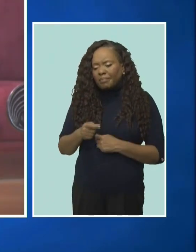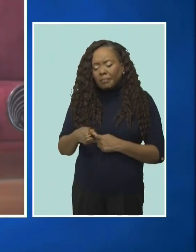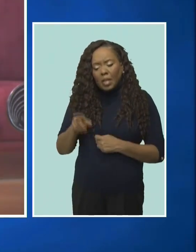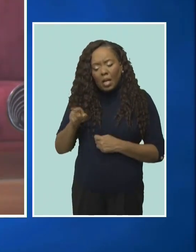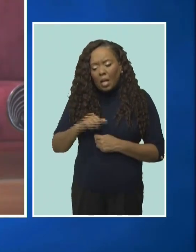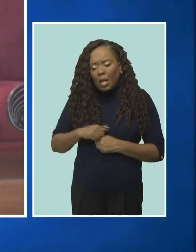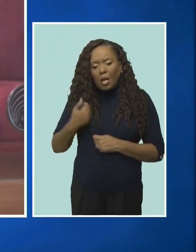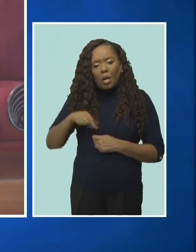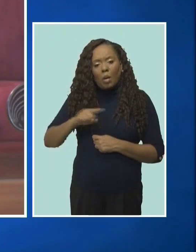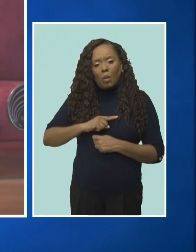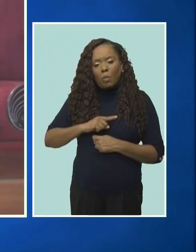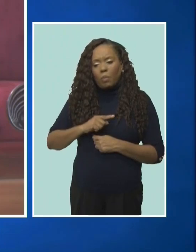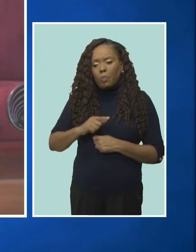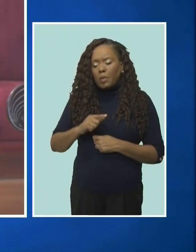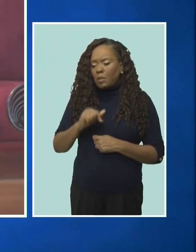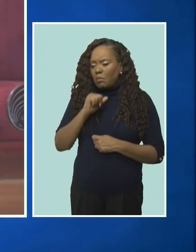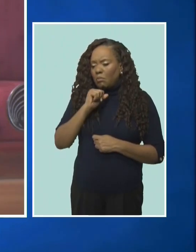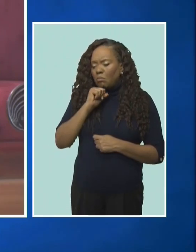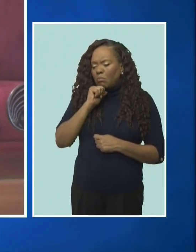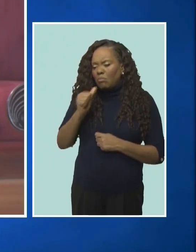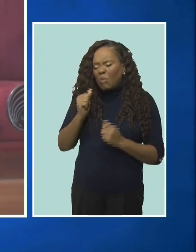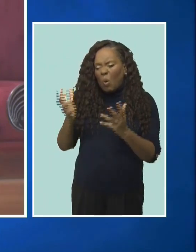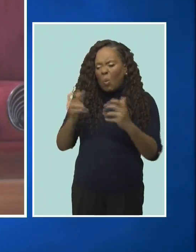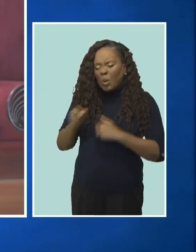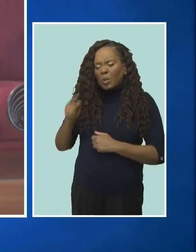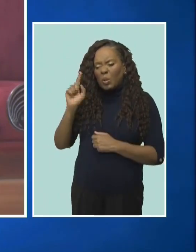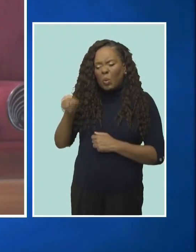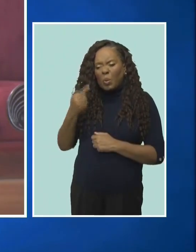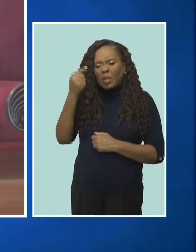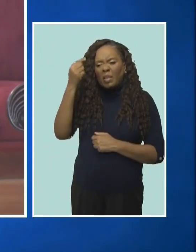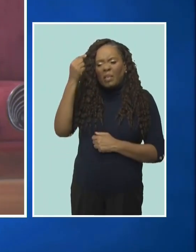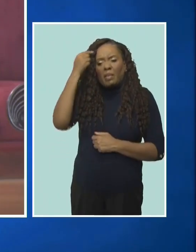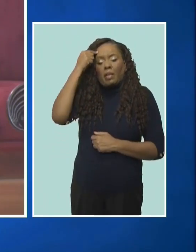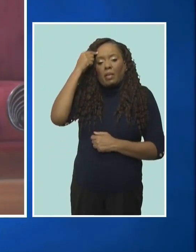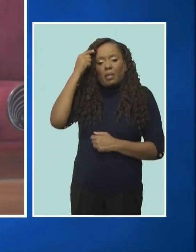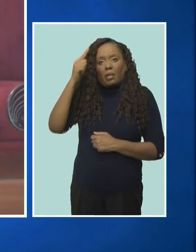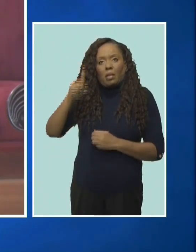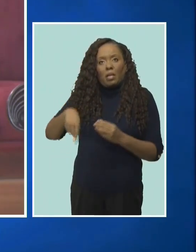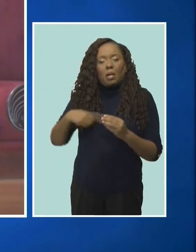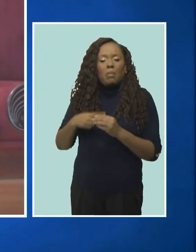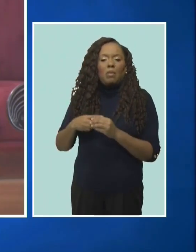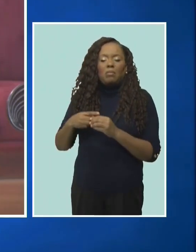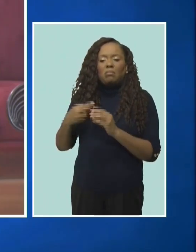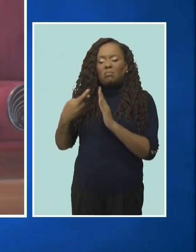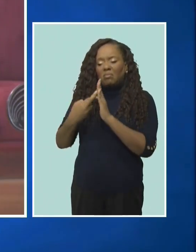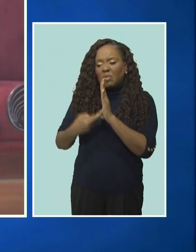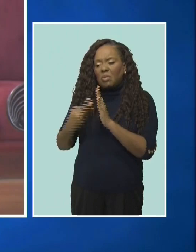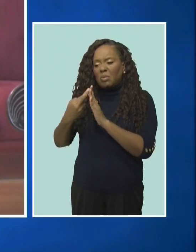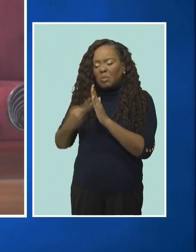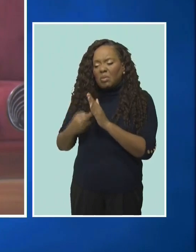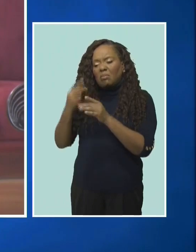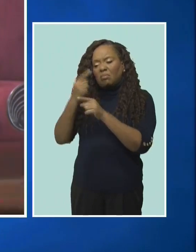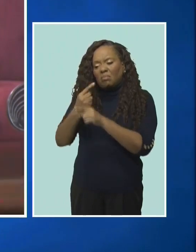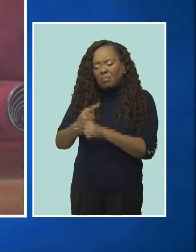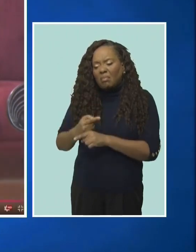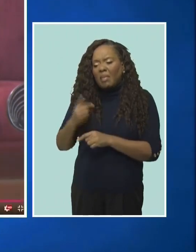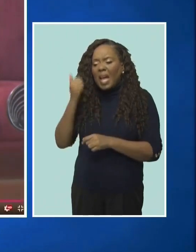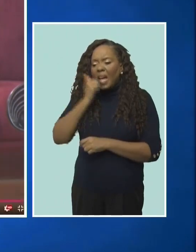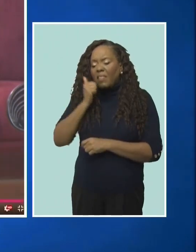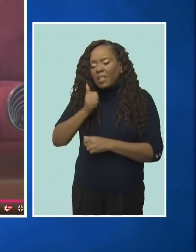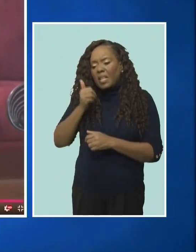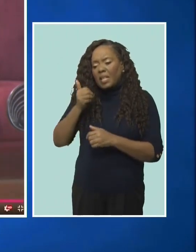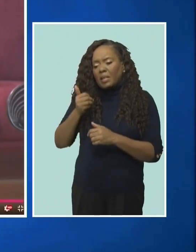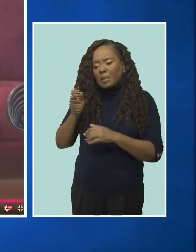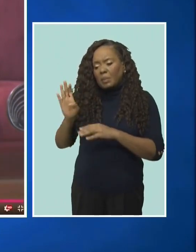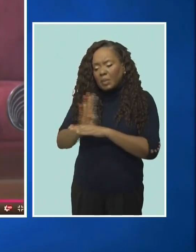consider the administrative part of it on our side only. We know what the regulatory parts of it require of us, but